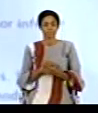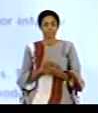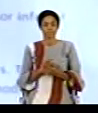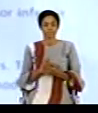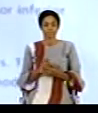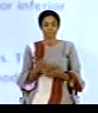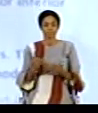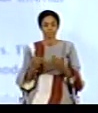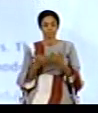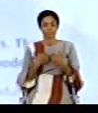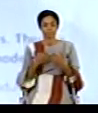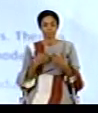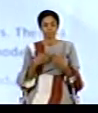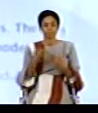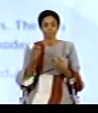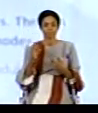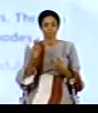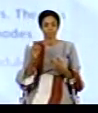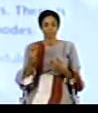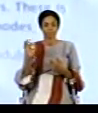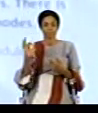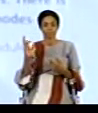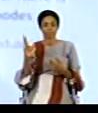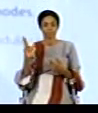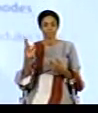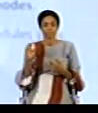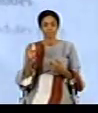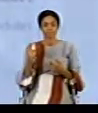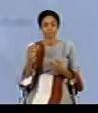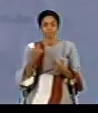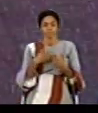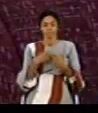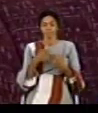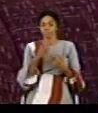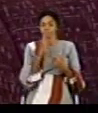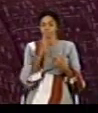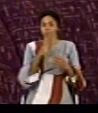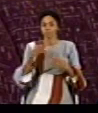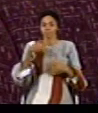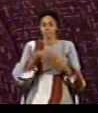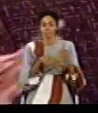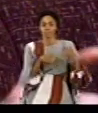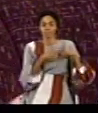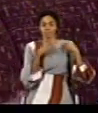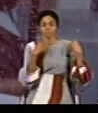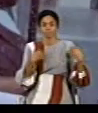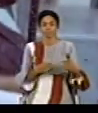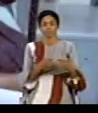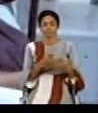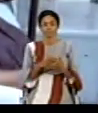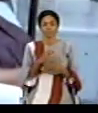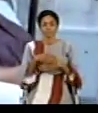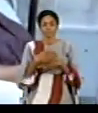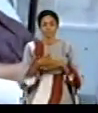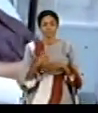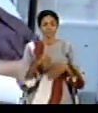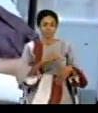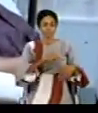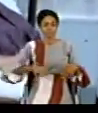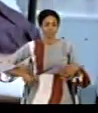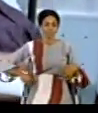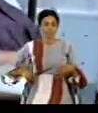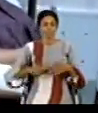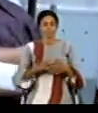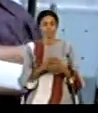pericardial effusion, which means that a lot of fluid in my heart. I did some surgery, and after the surgery,